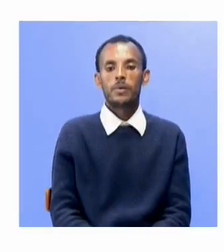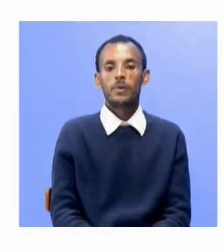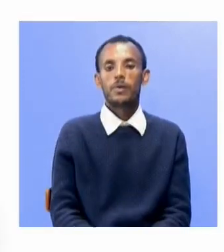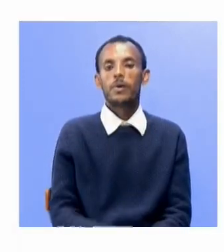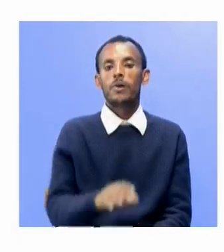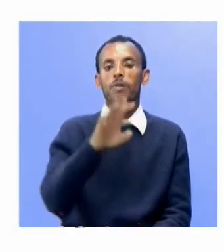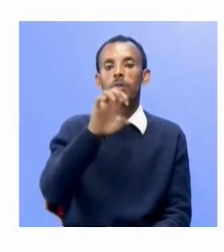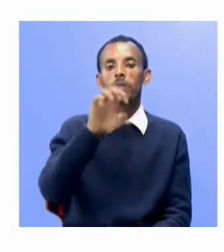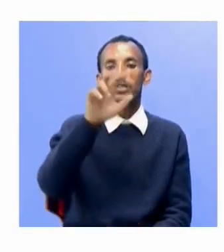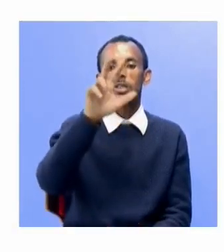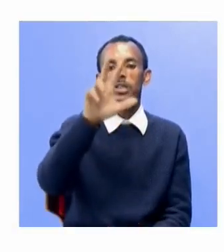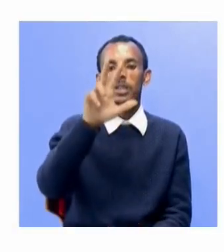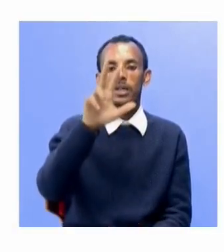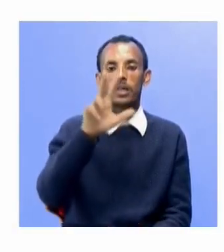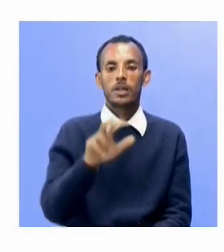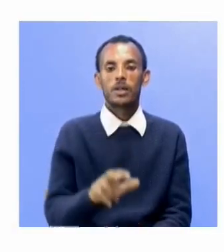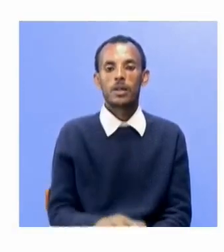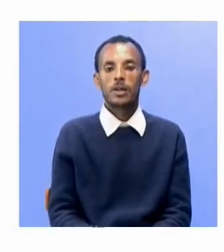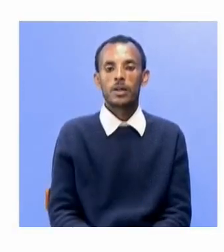43,